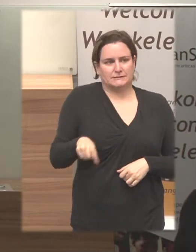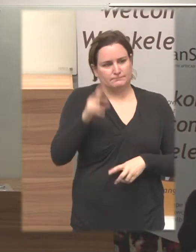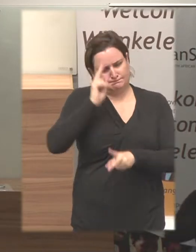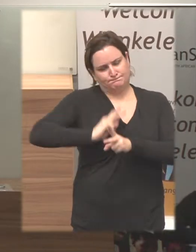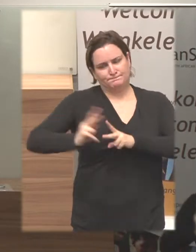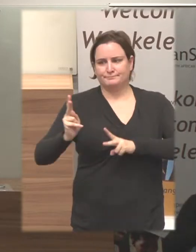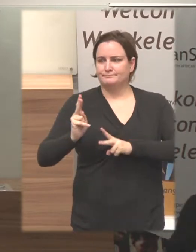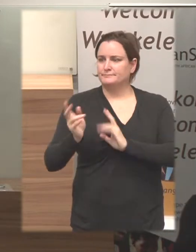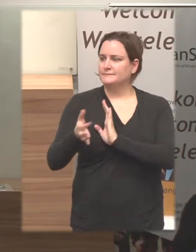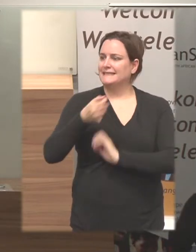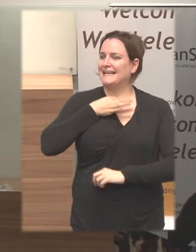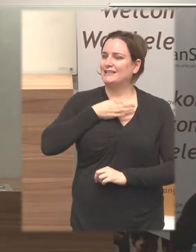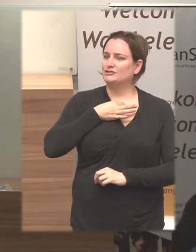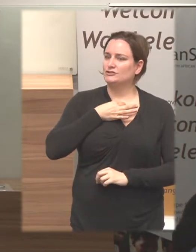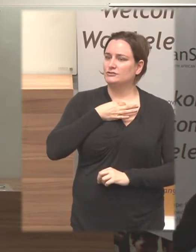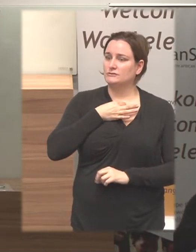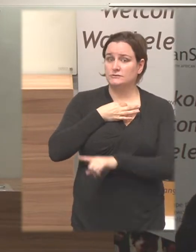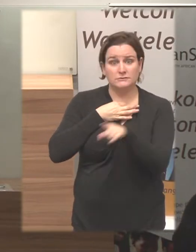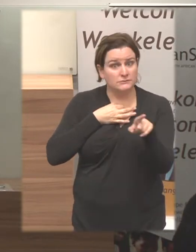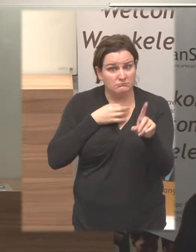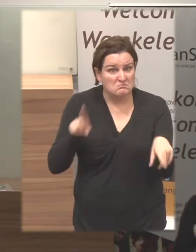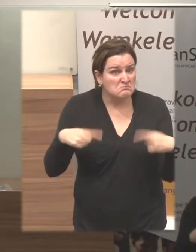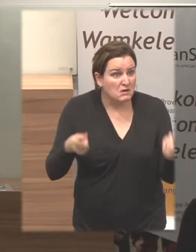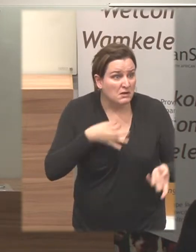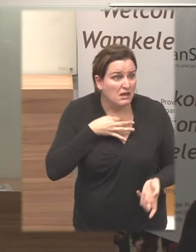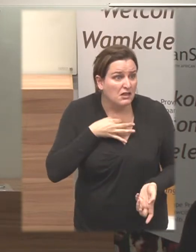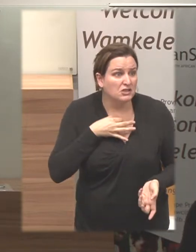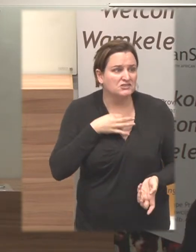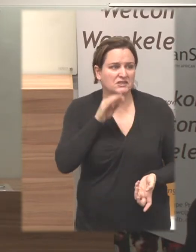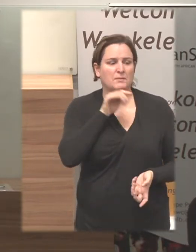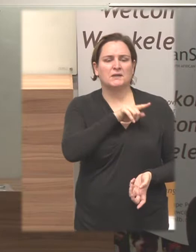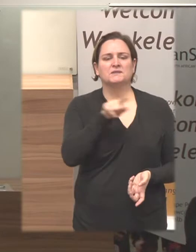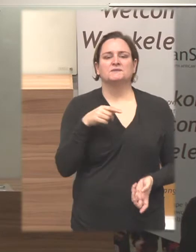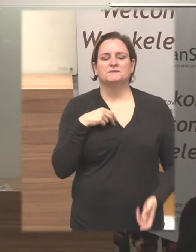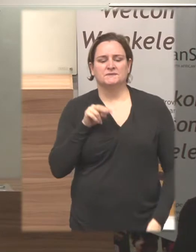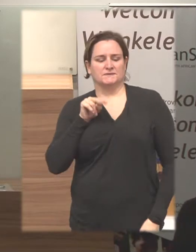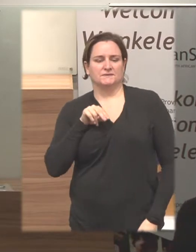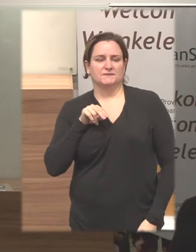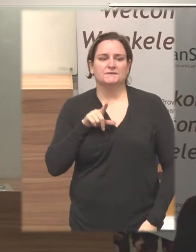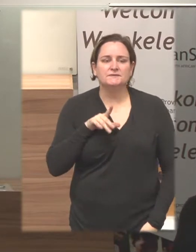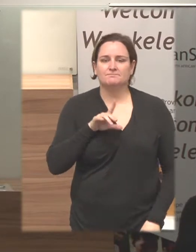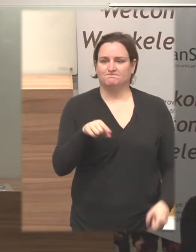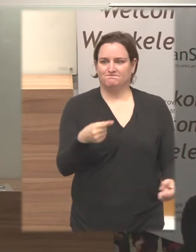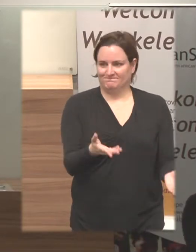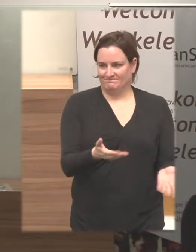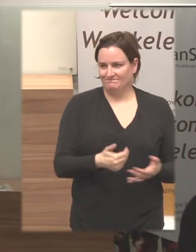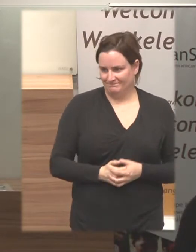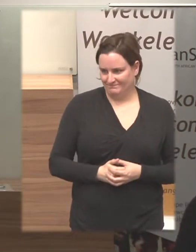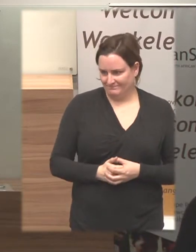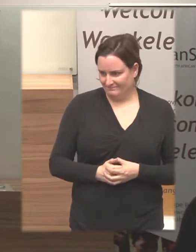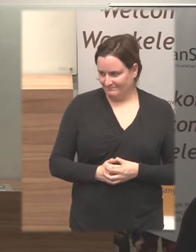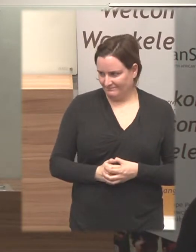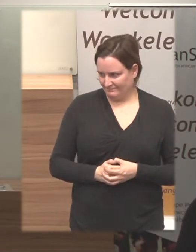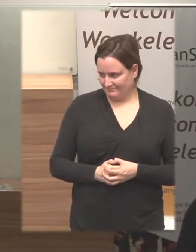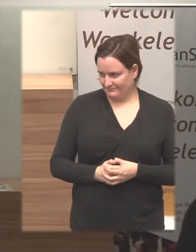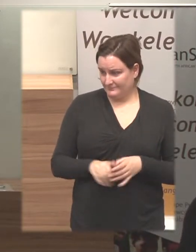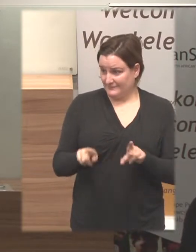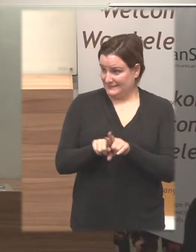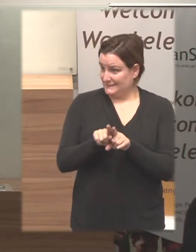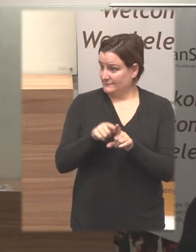English, and that they are deficient and even deviant if they are not. We could also see it